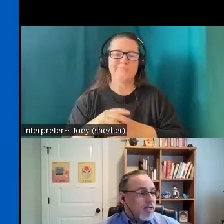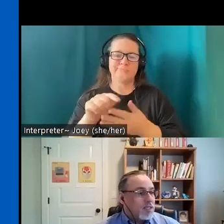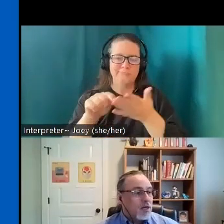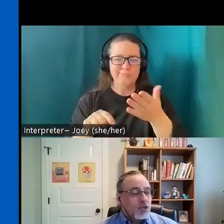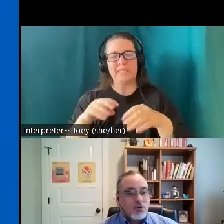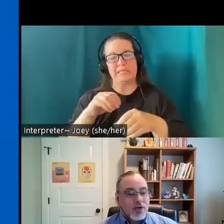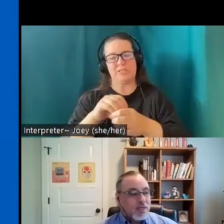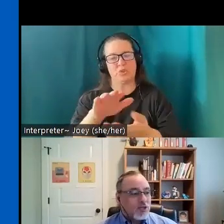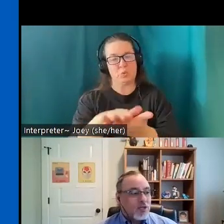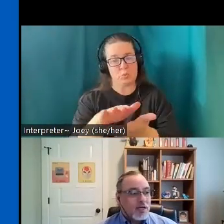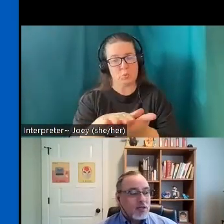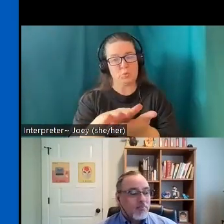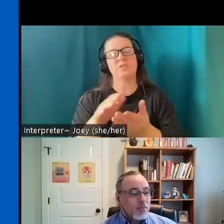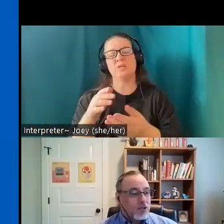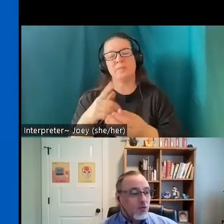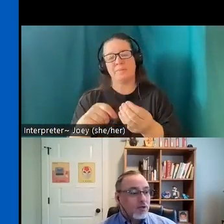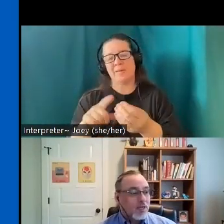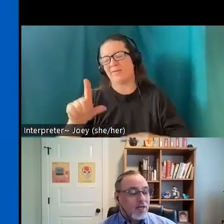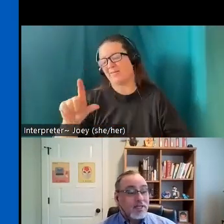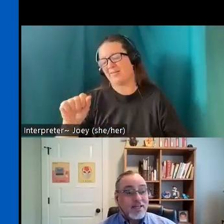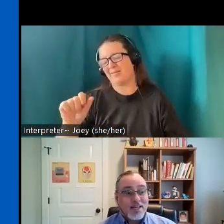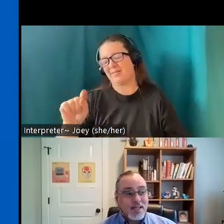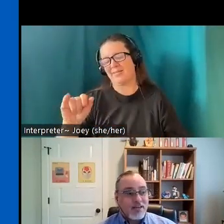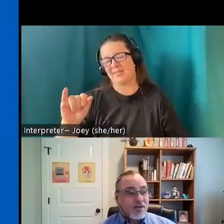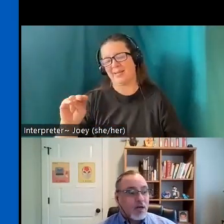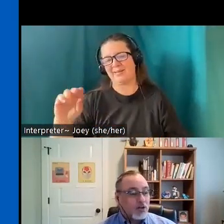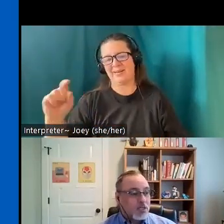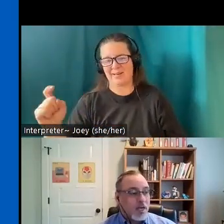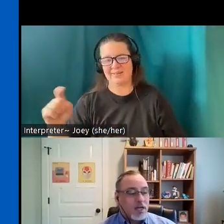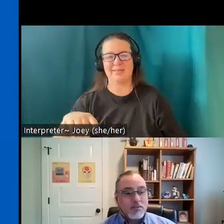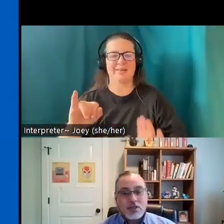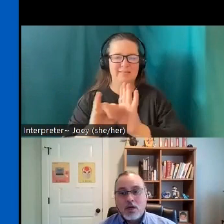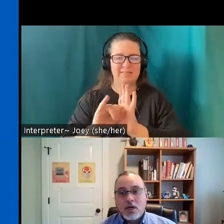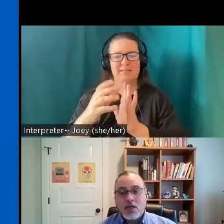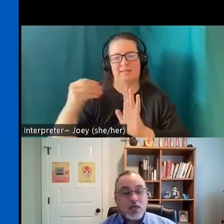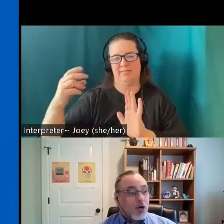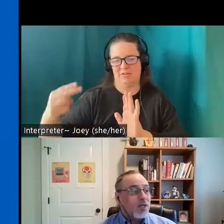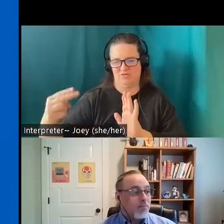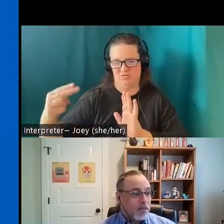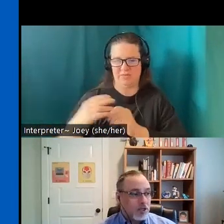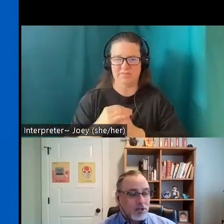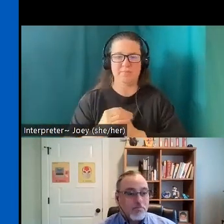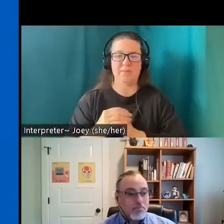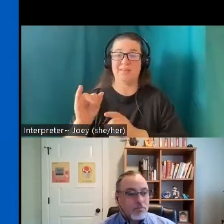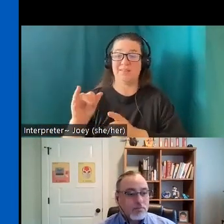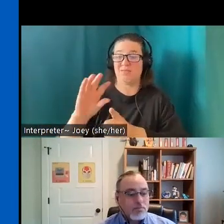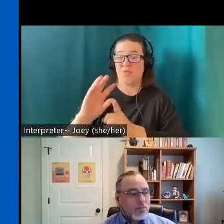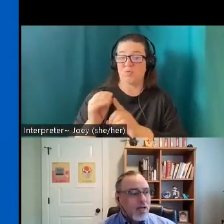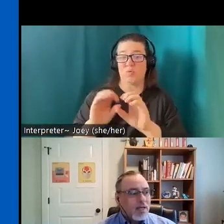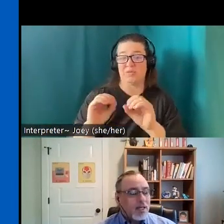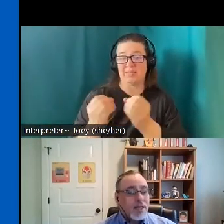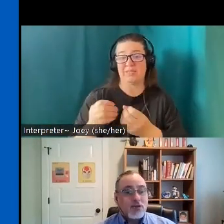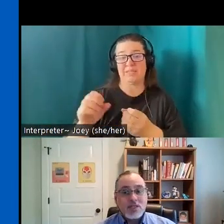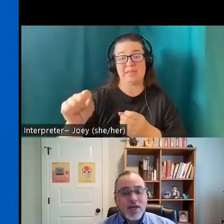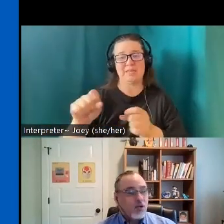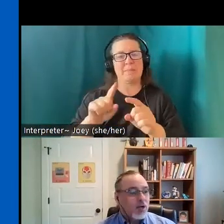this is a cultural organization, yes, but the work does not contain a significant artistic element, so they would not be eligible. Now